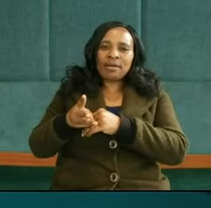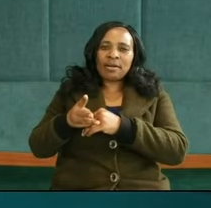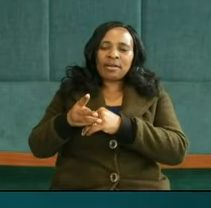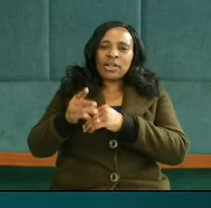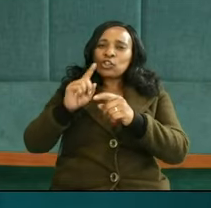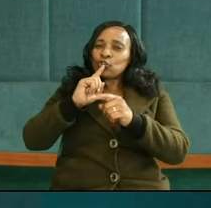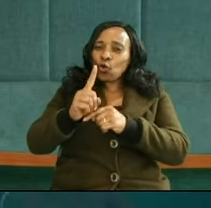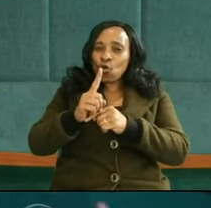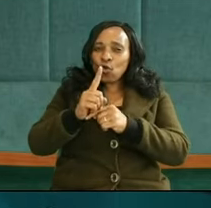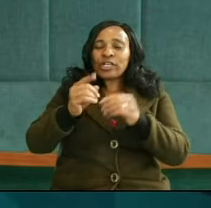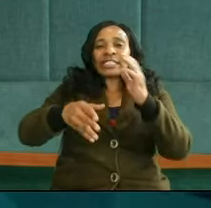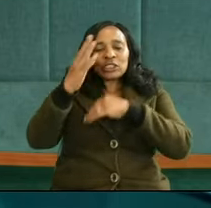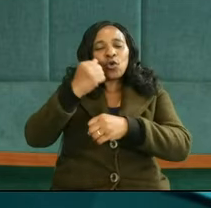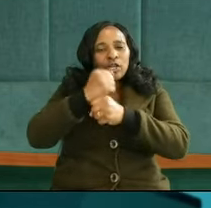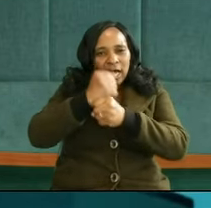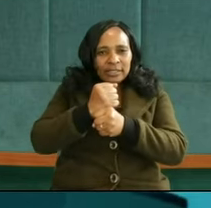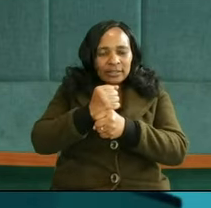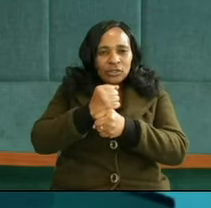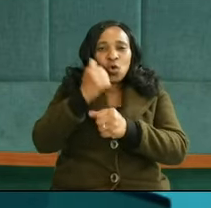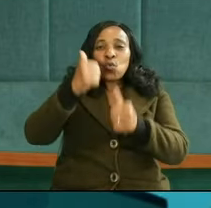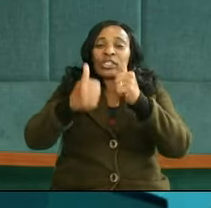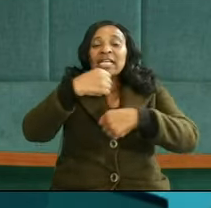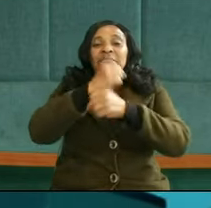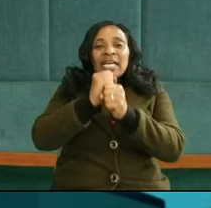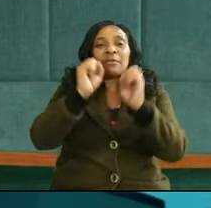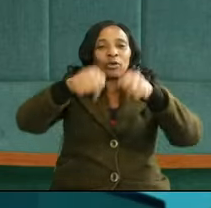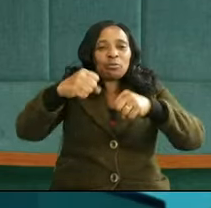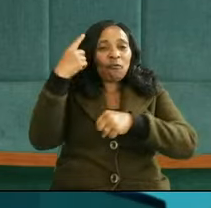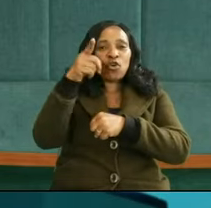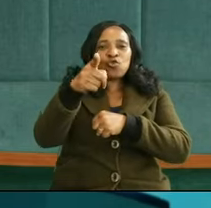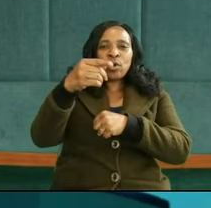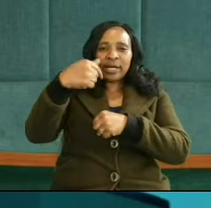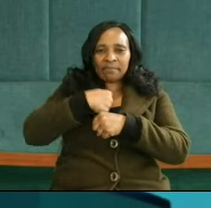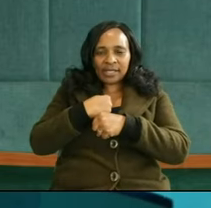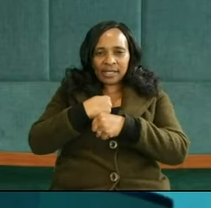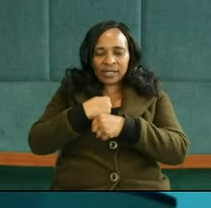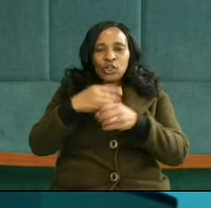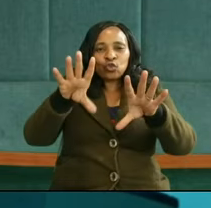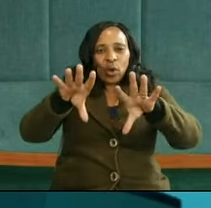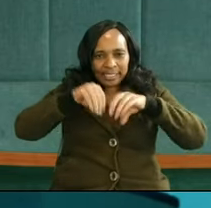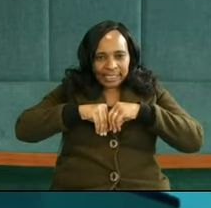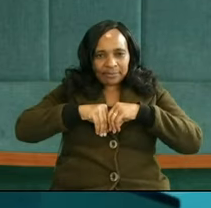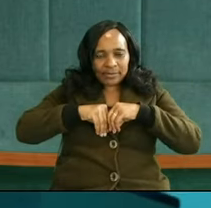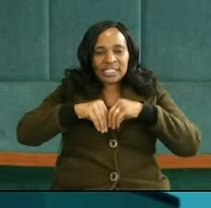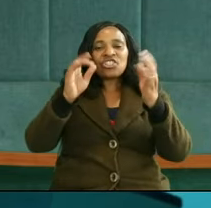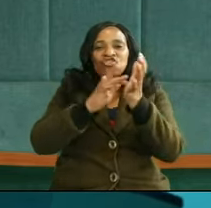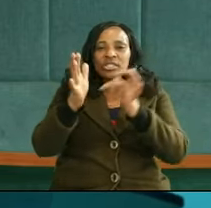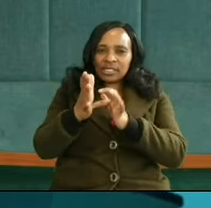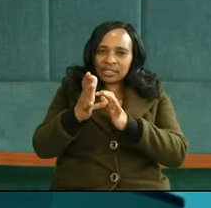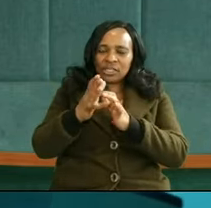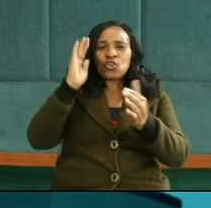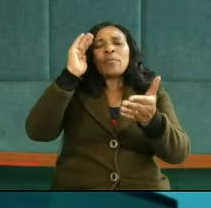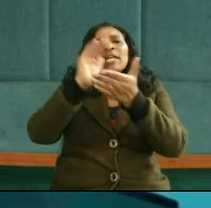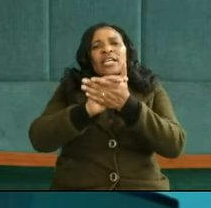salvation that is made possible for you and me in the Lamb of God, you also believe in that plan and you